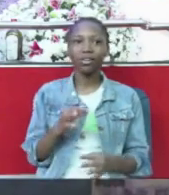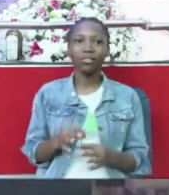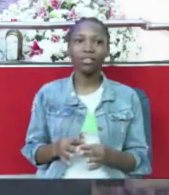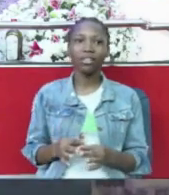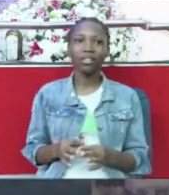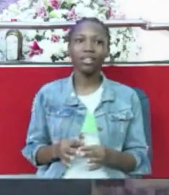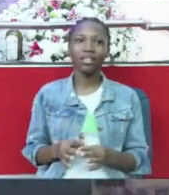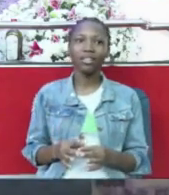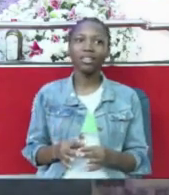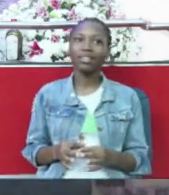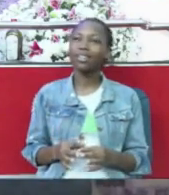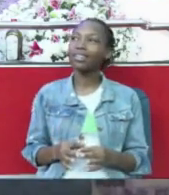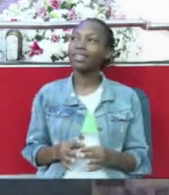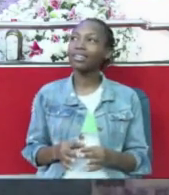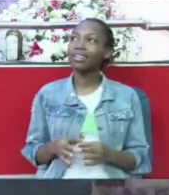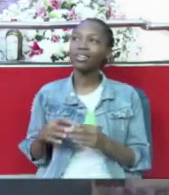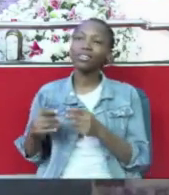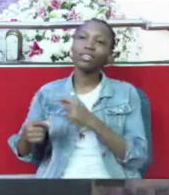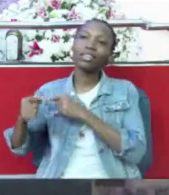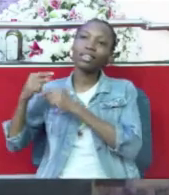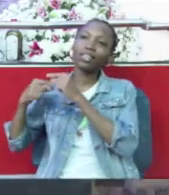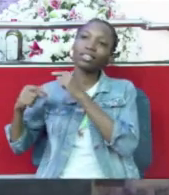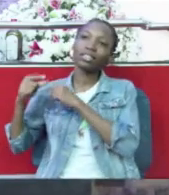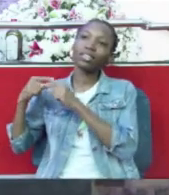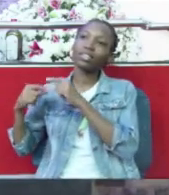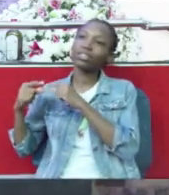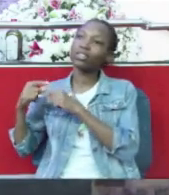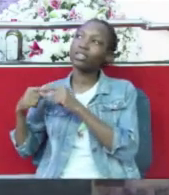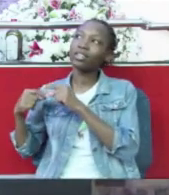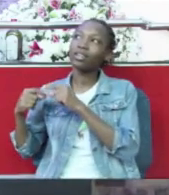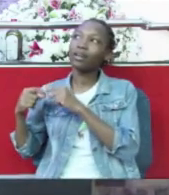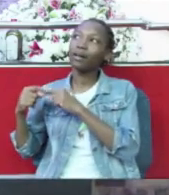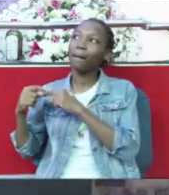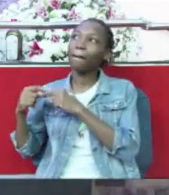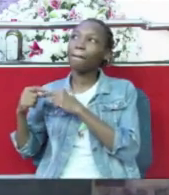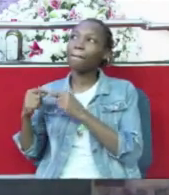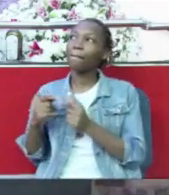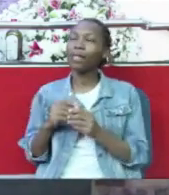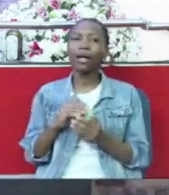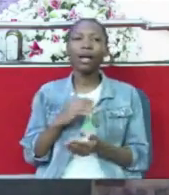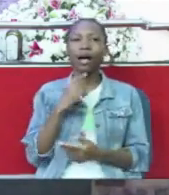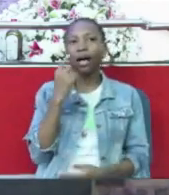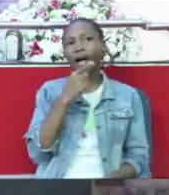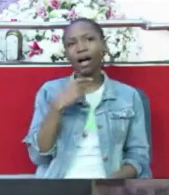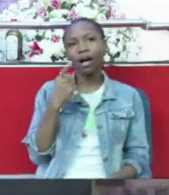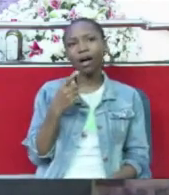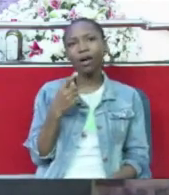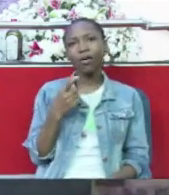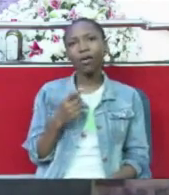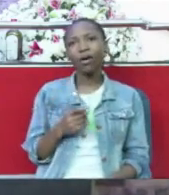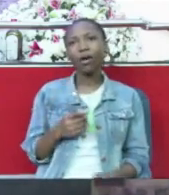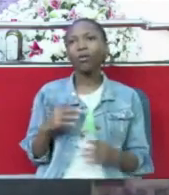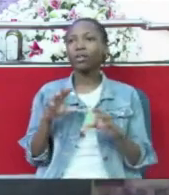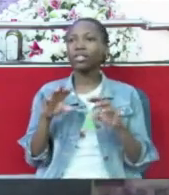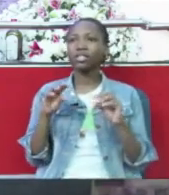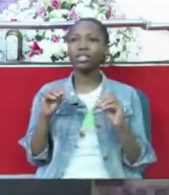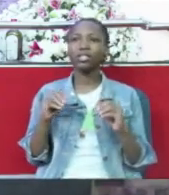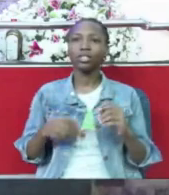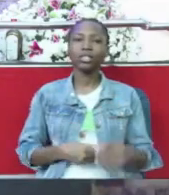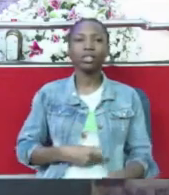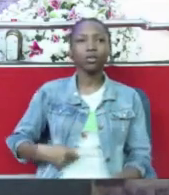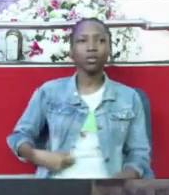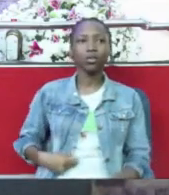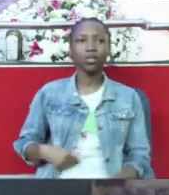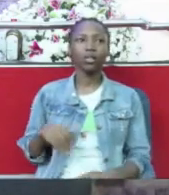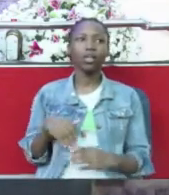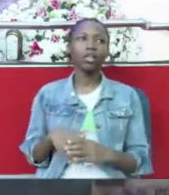next generation. Kupitisha imani yetu kwa kizazi kijacho. And how are we handling them in the church? Are they center and what?